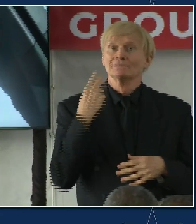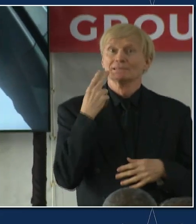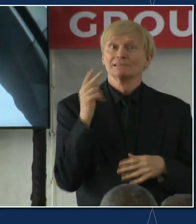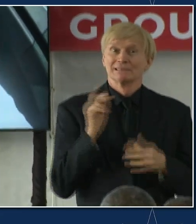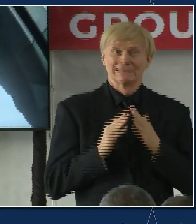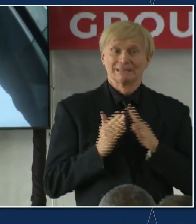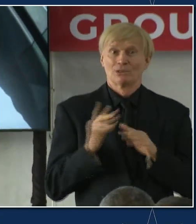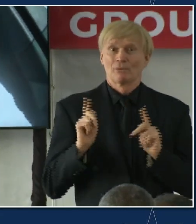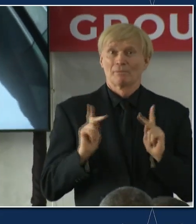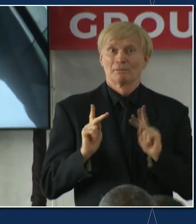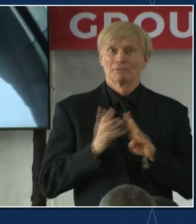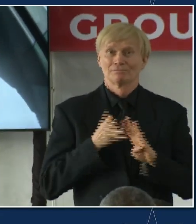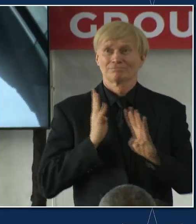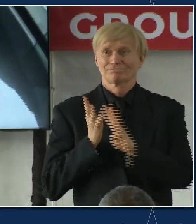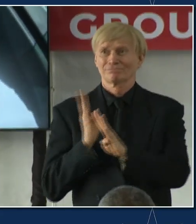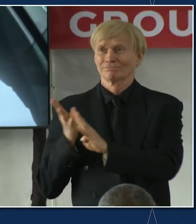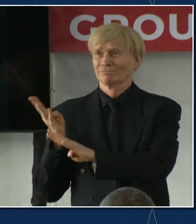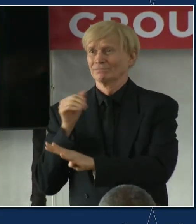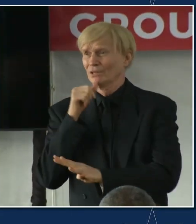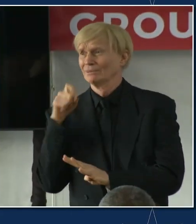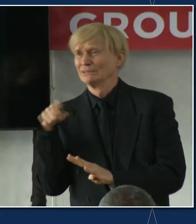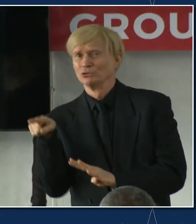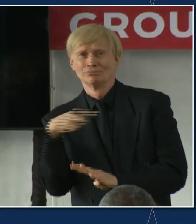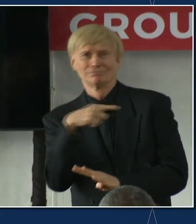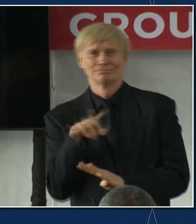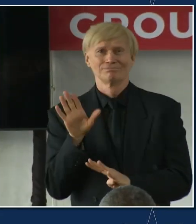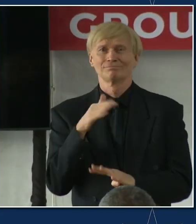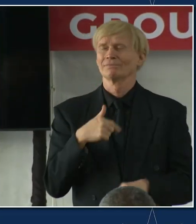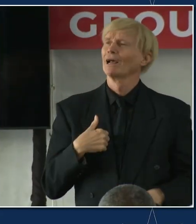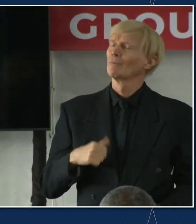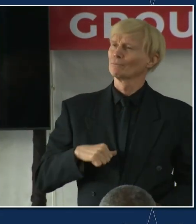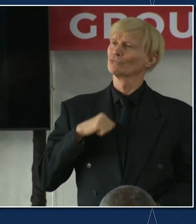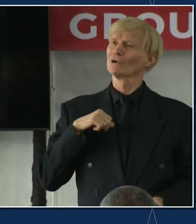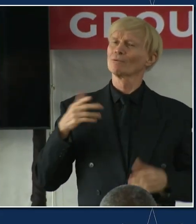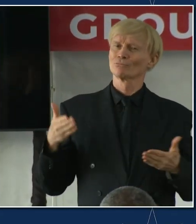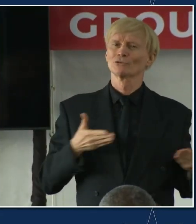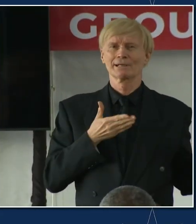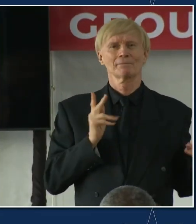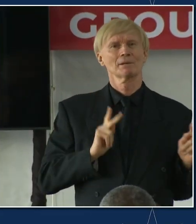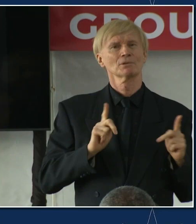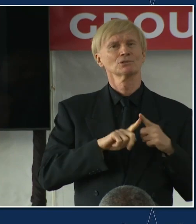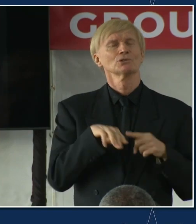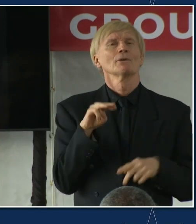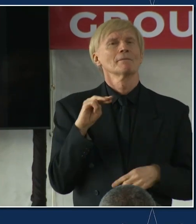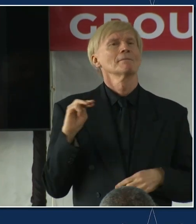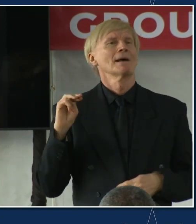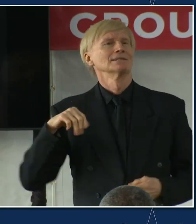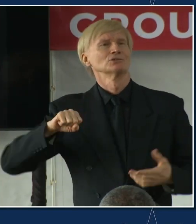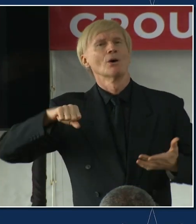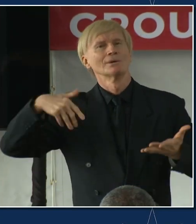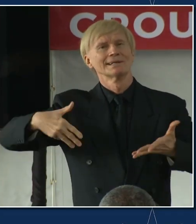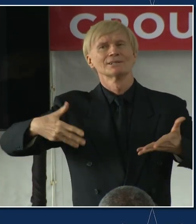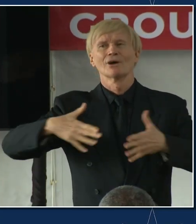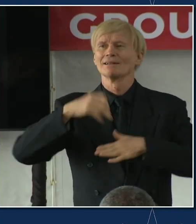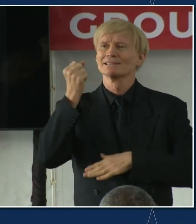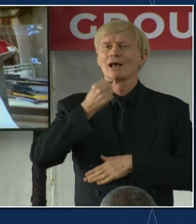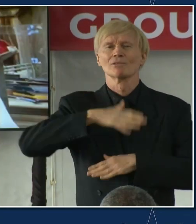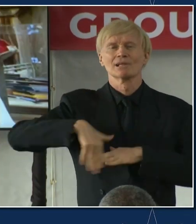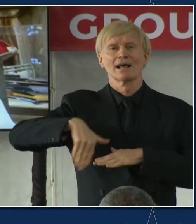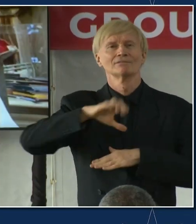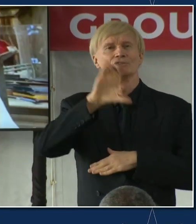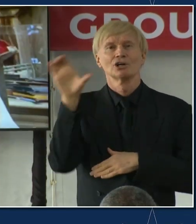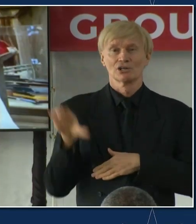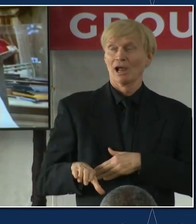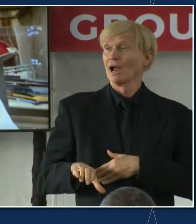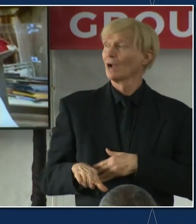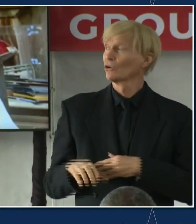people say they're going to do stuff, but they don't be doing it. I'm so proud of you bringing Regal Mile Studios to life in the South Side of Chicago. It's